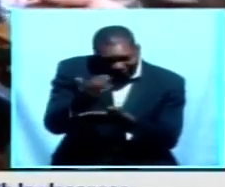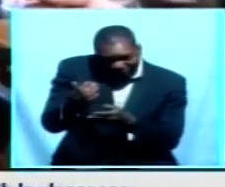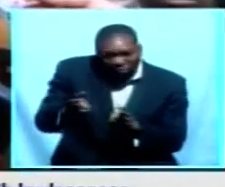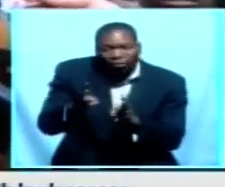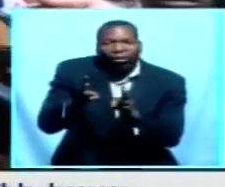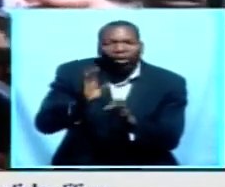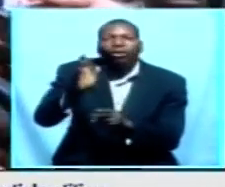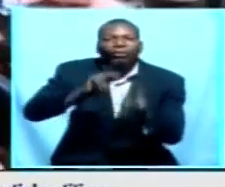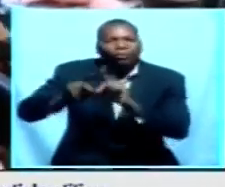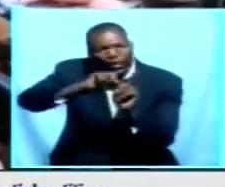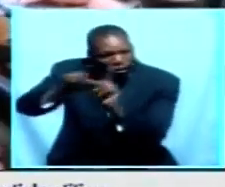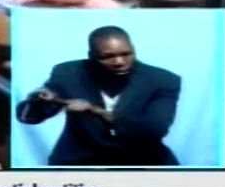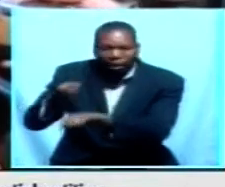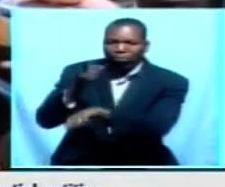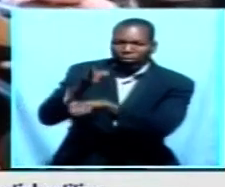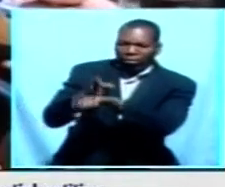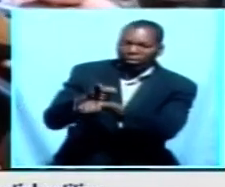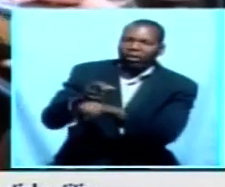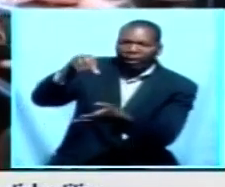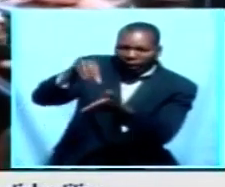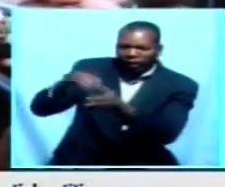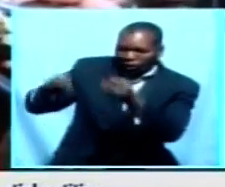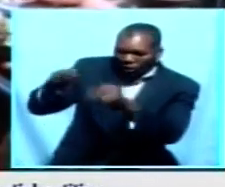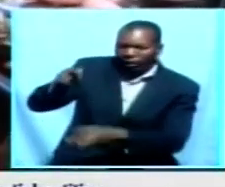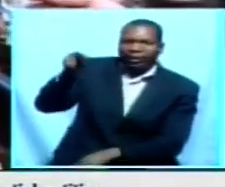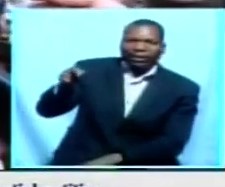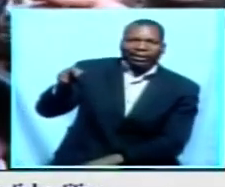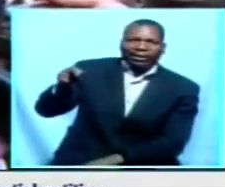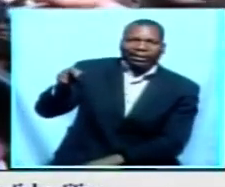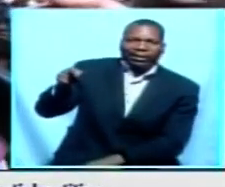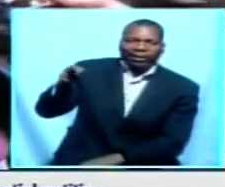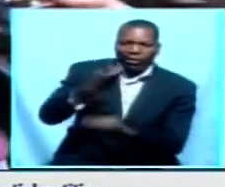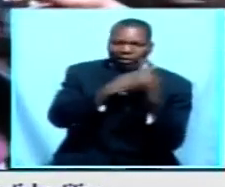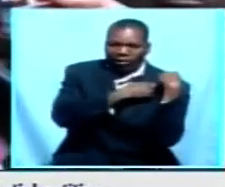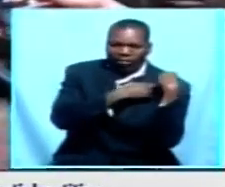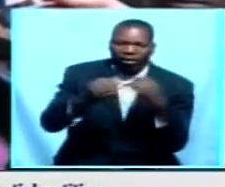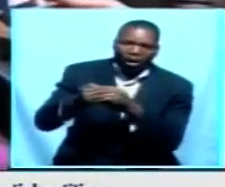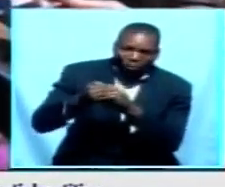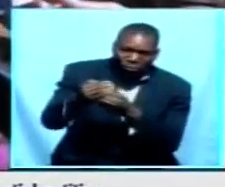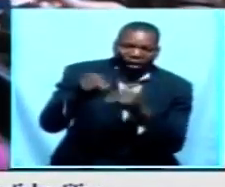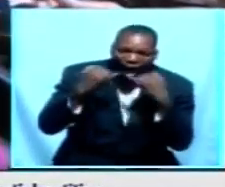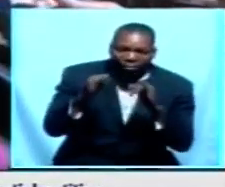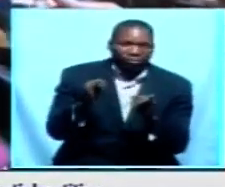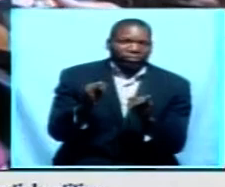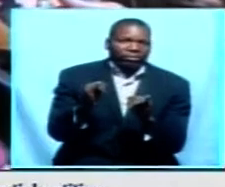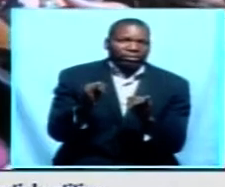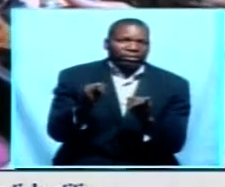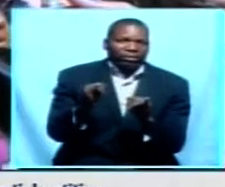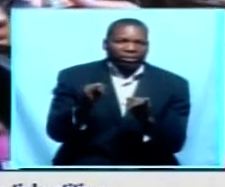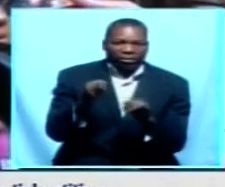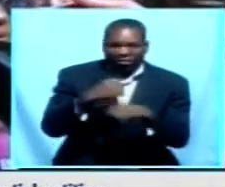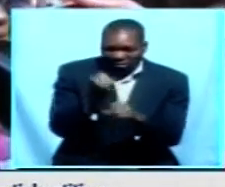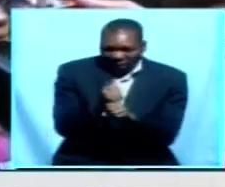his supporters and tell them, look, the matter is in court, the courts will adjudicate, will let you know afterwards. But to stay with me, that's intimidating